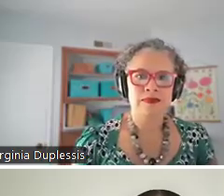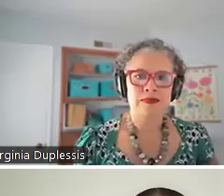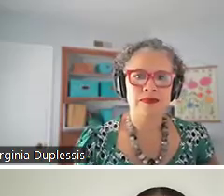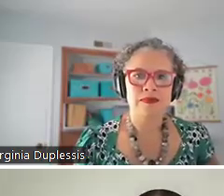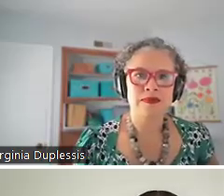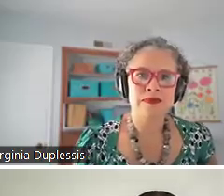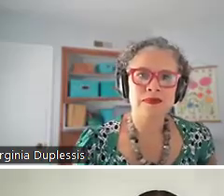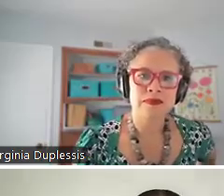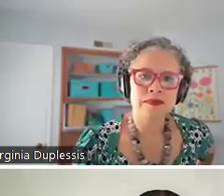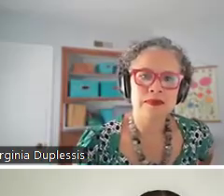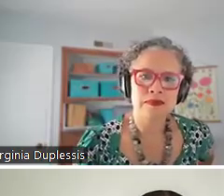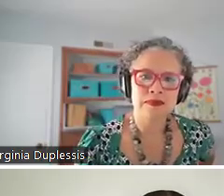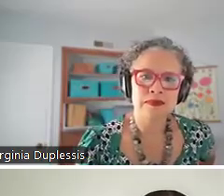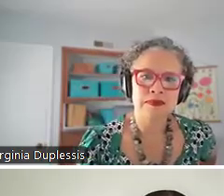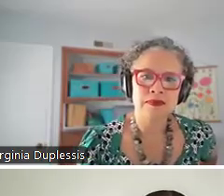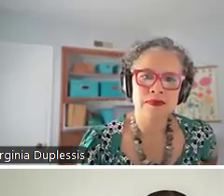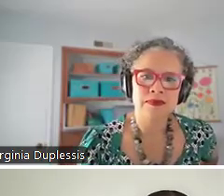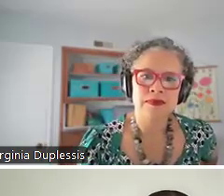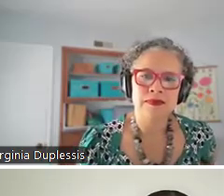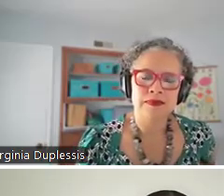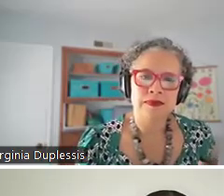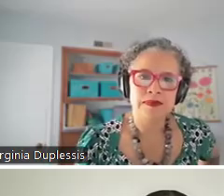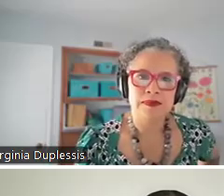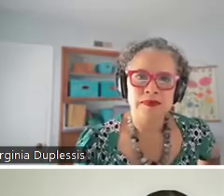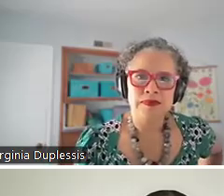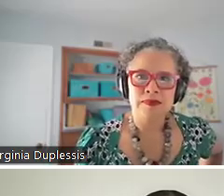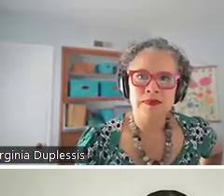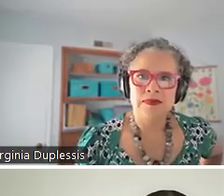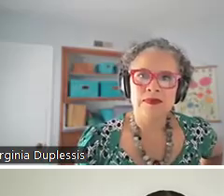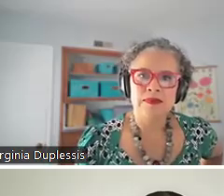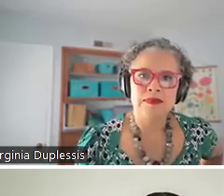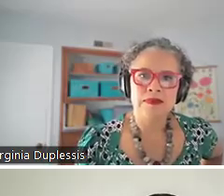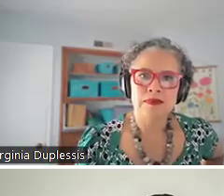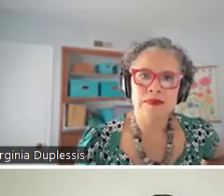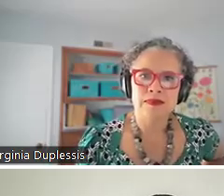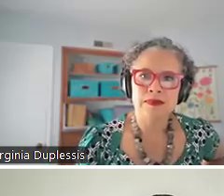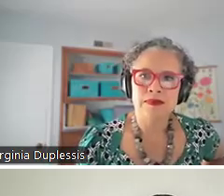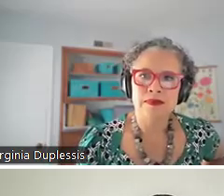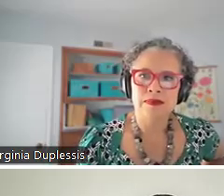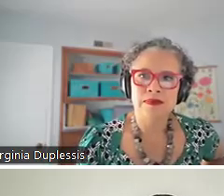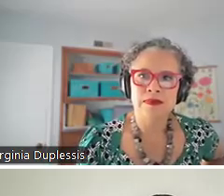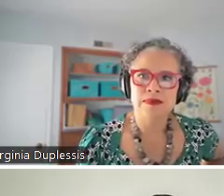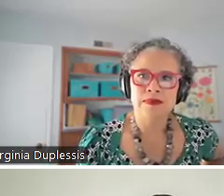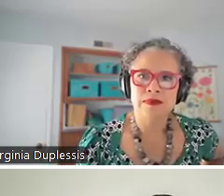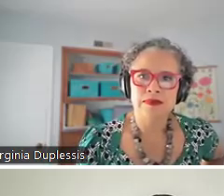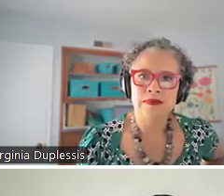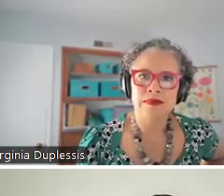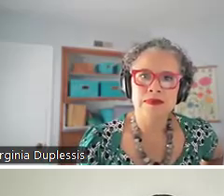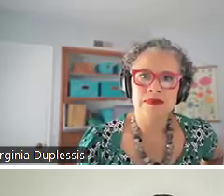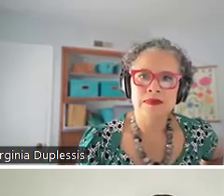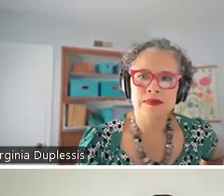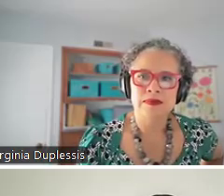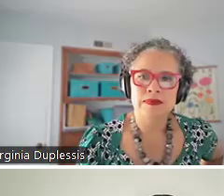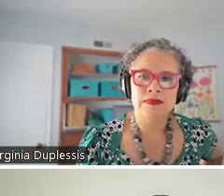evaluation poll. So if you can please take some time and provide us with some feedback, it really helps us when creating our